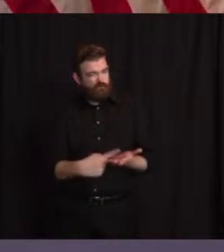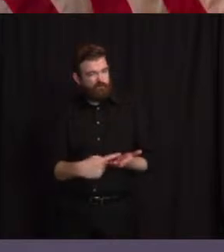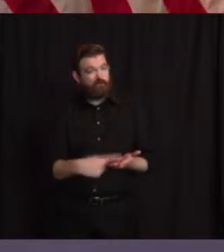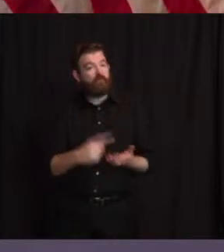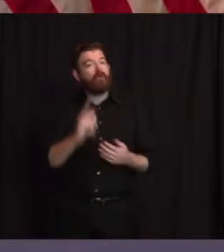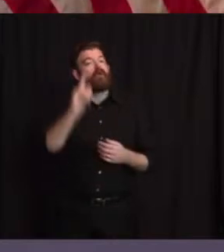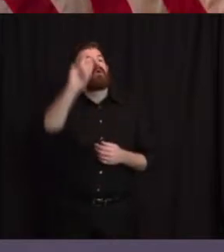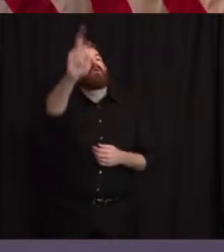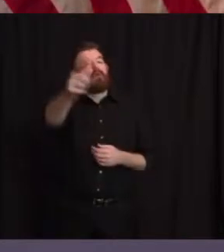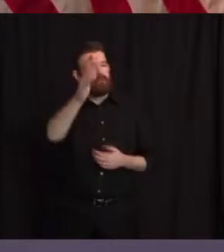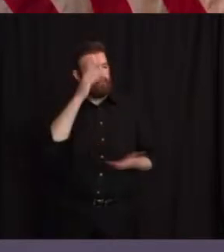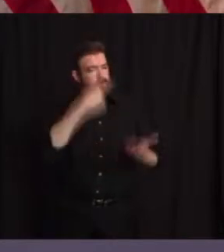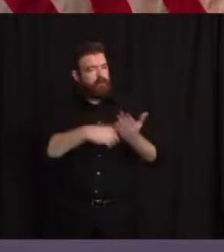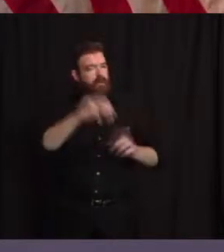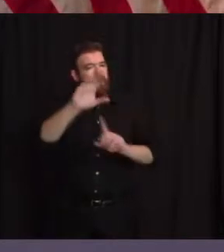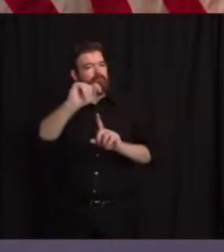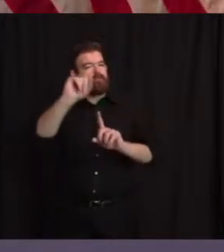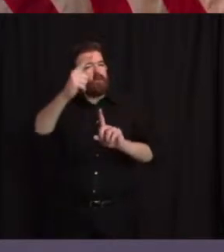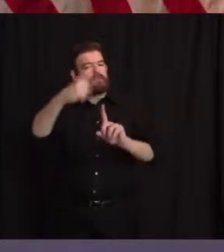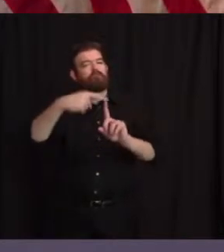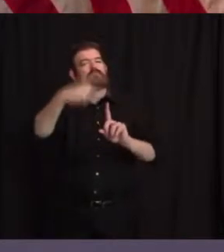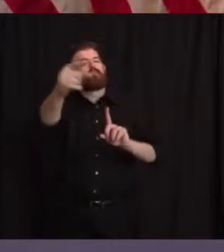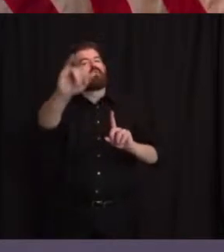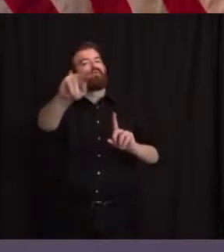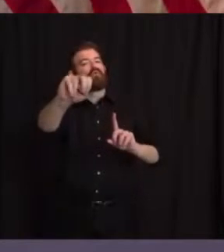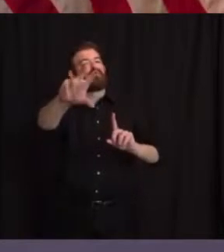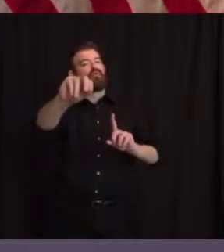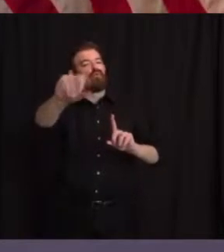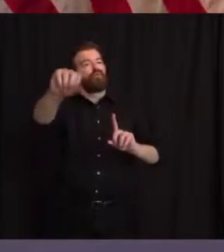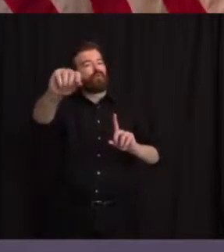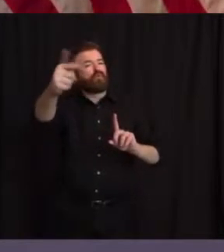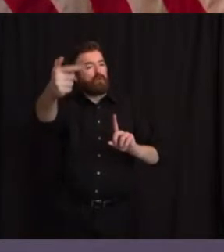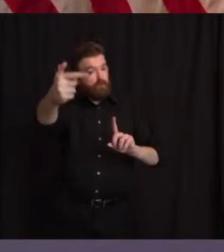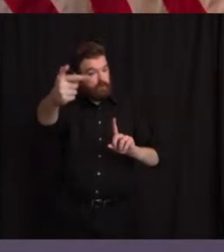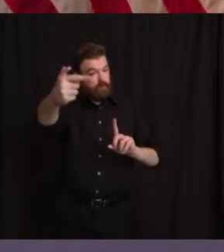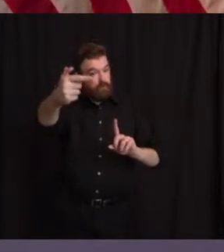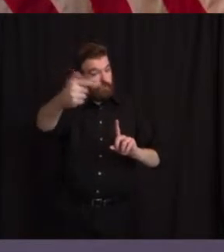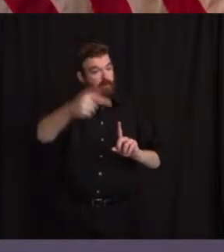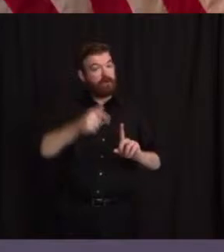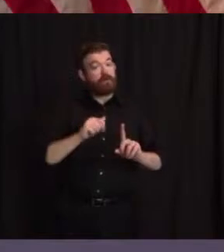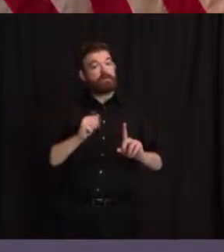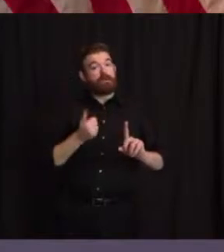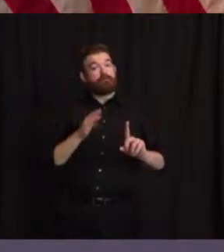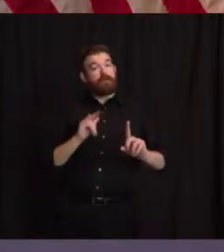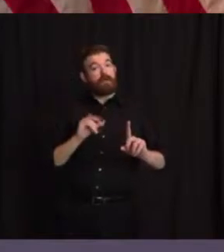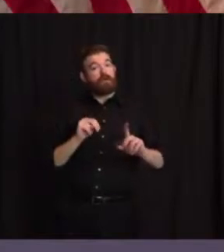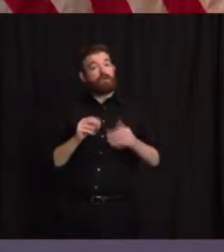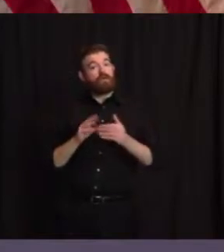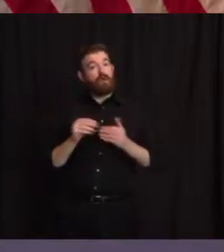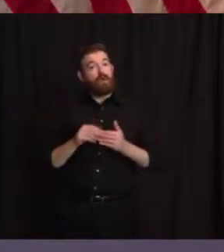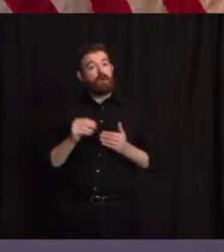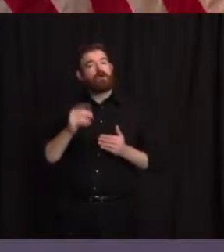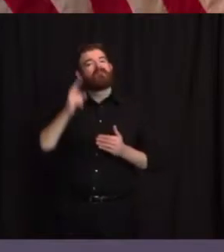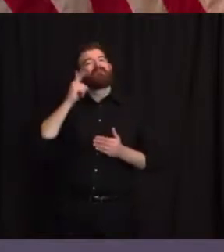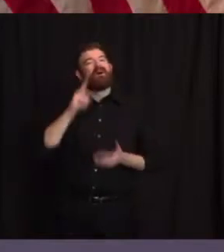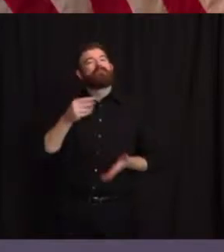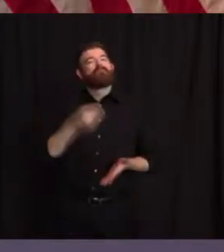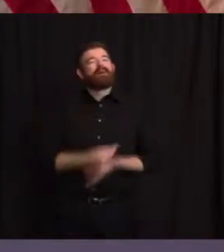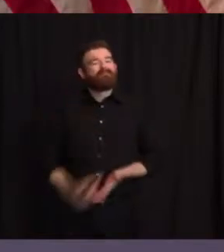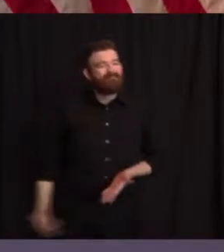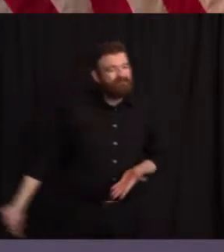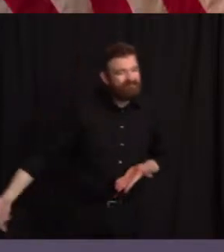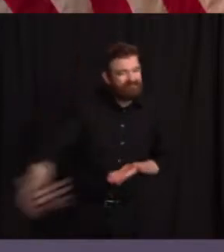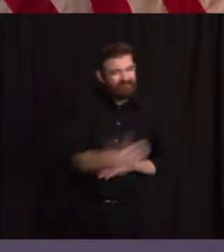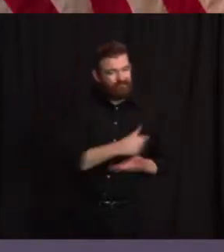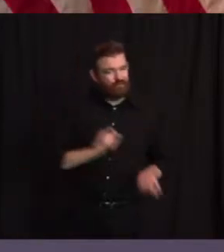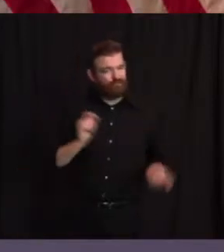revenue. I said this a minute ago in passing, but I'll lay on this. $10 billion in revenue changes. That does not